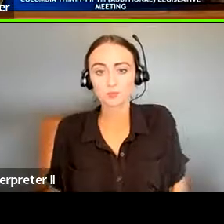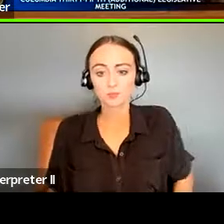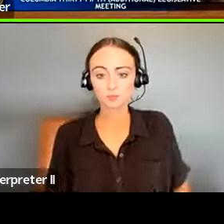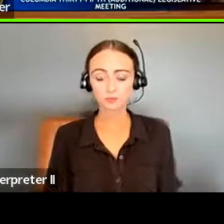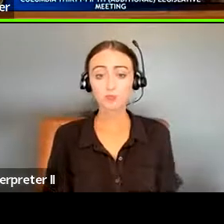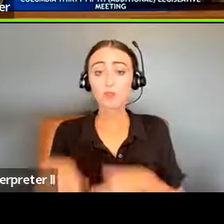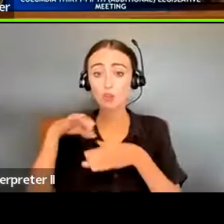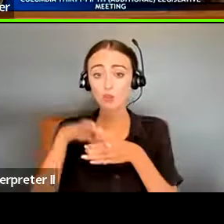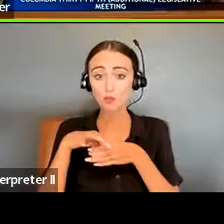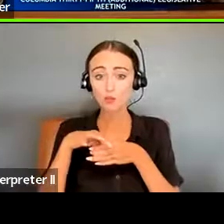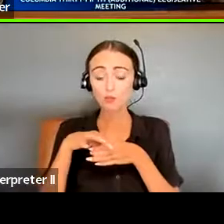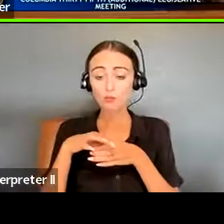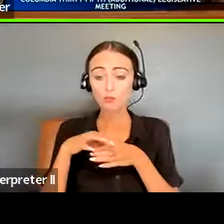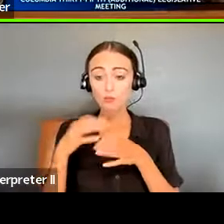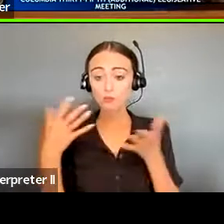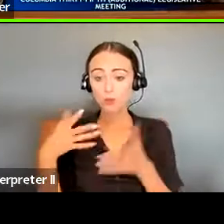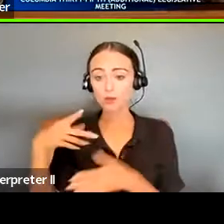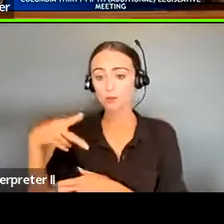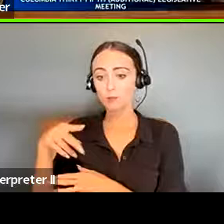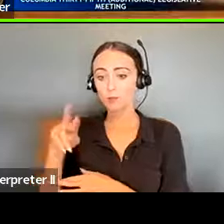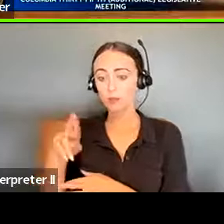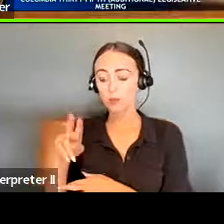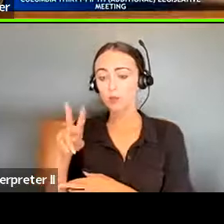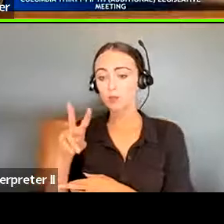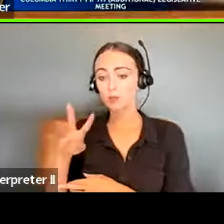The vote will be on PR